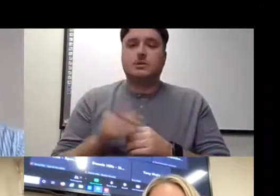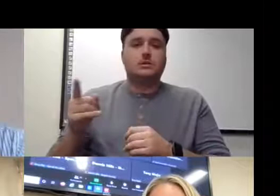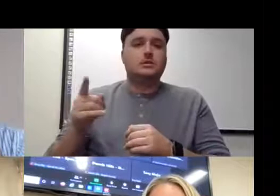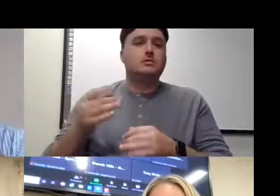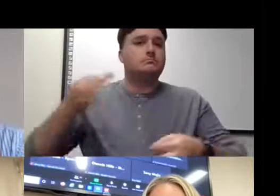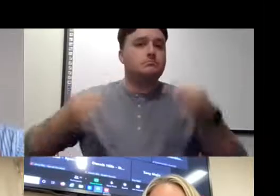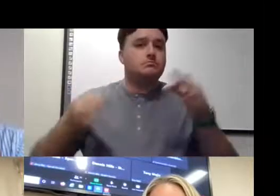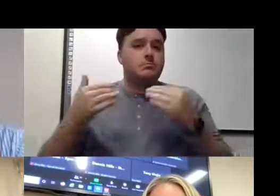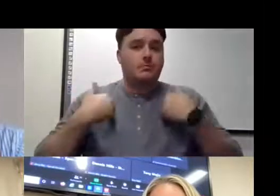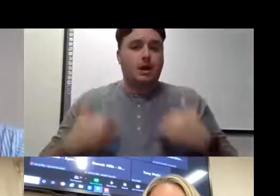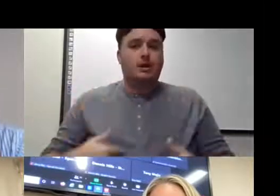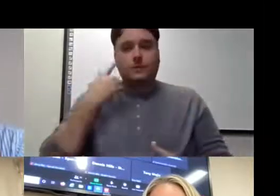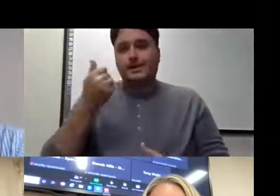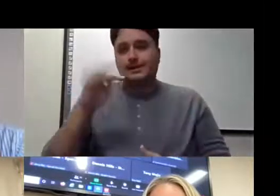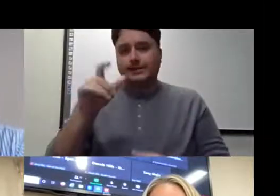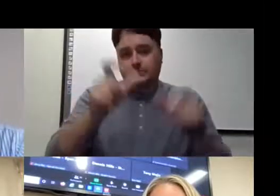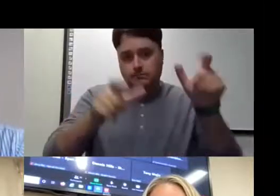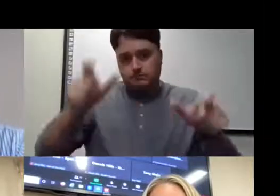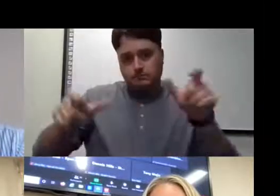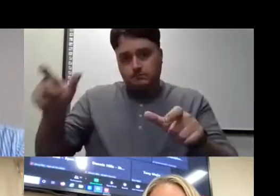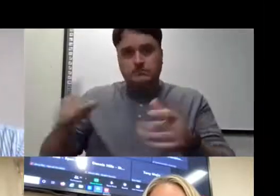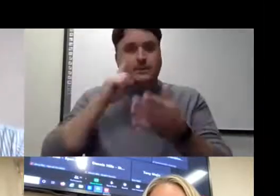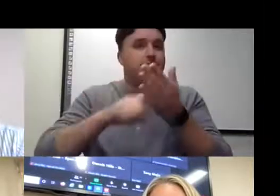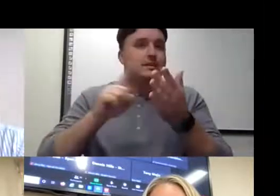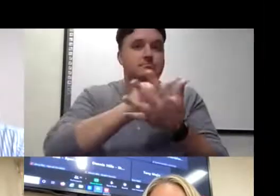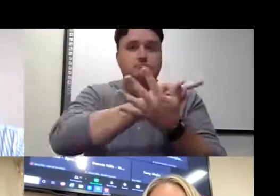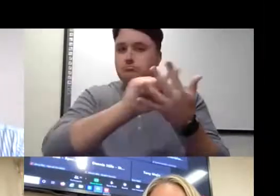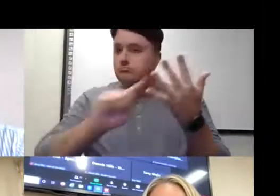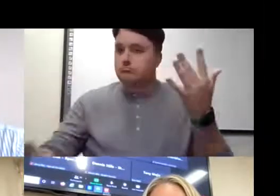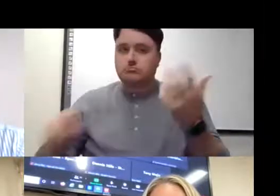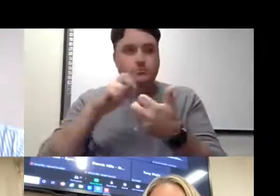of 19 citizens, and they investigate a wide range of problems